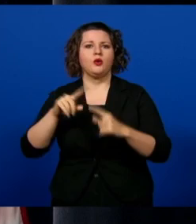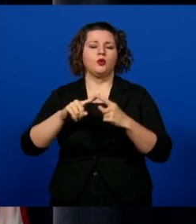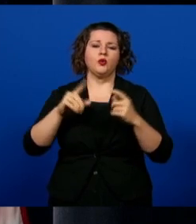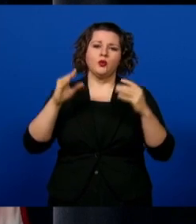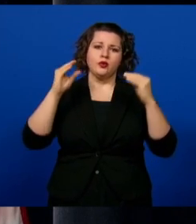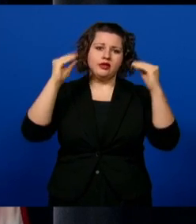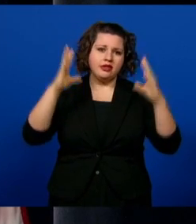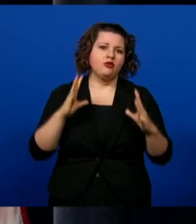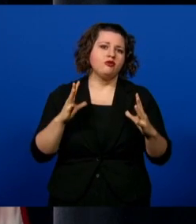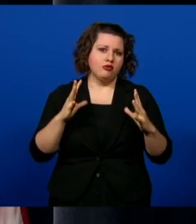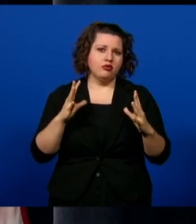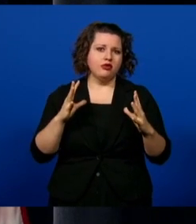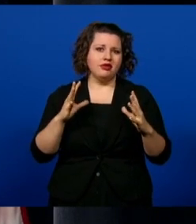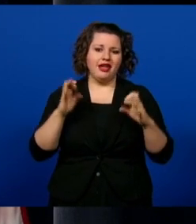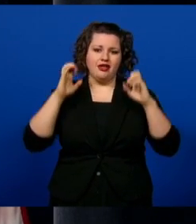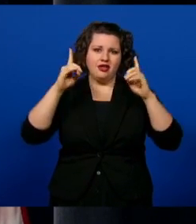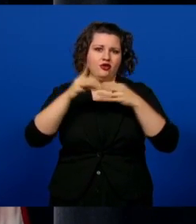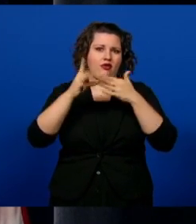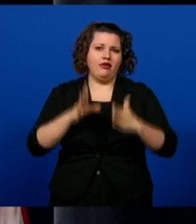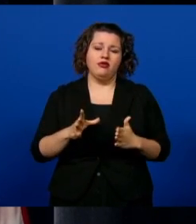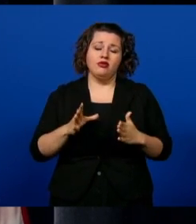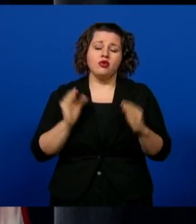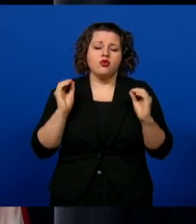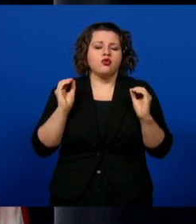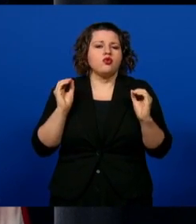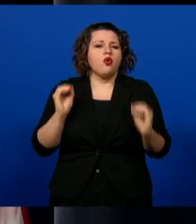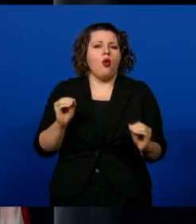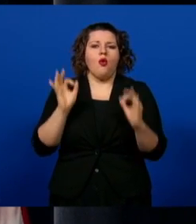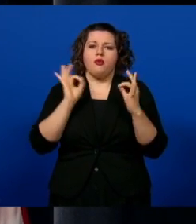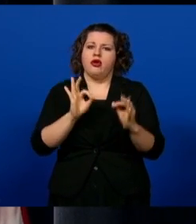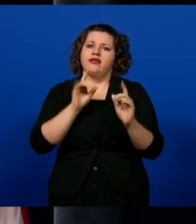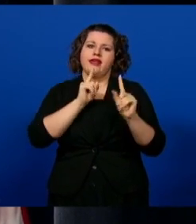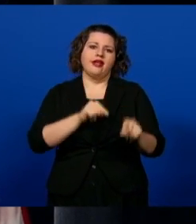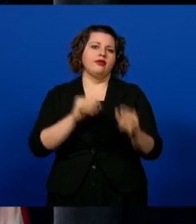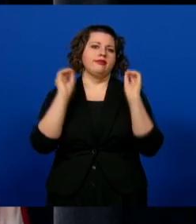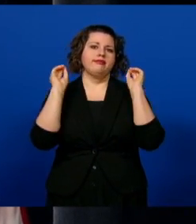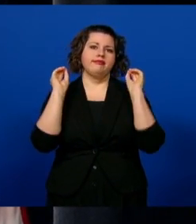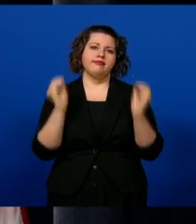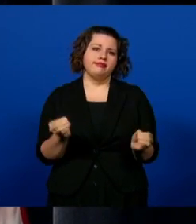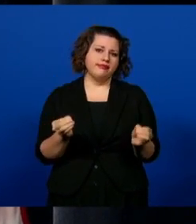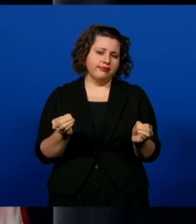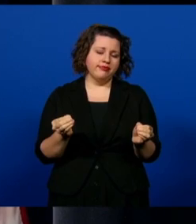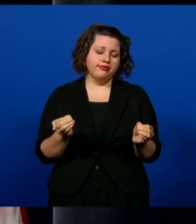leaders. There are no perfect answers here. There are no